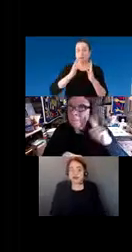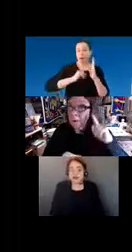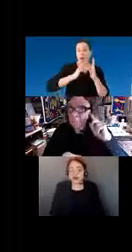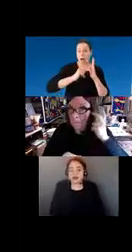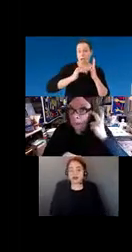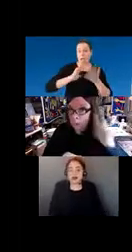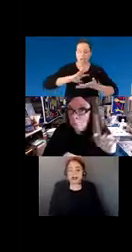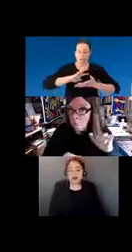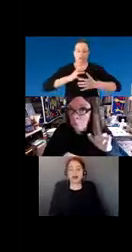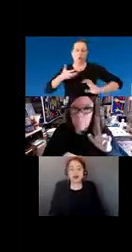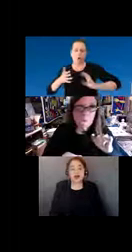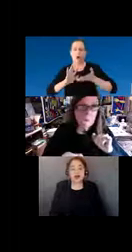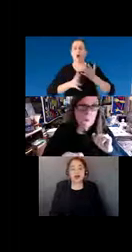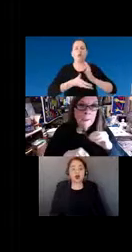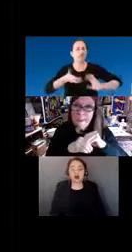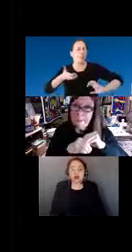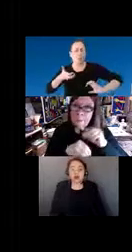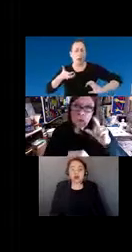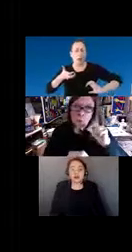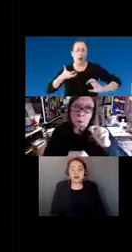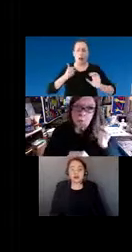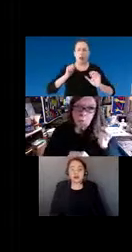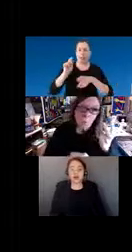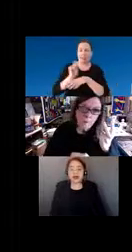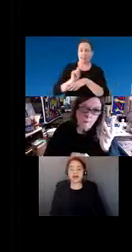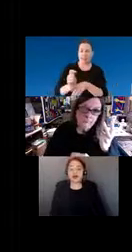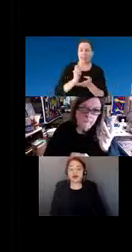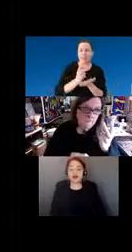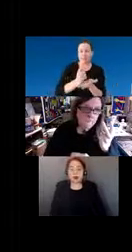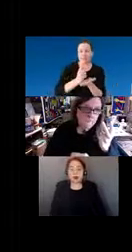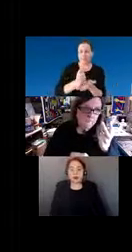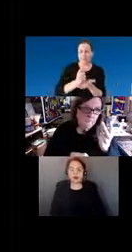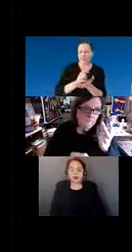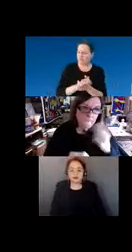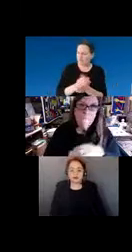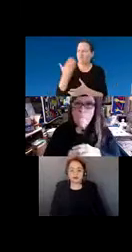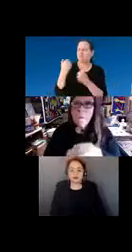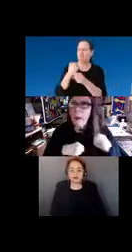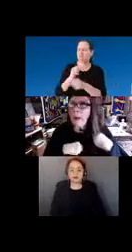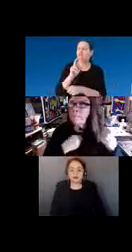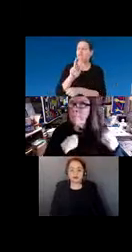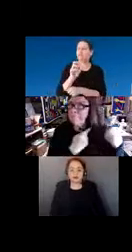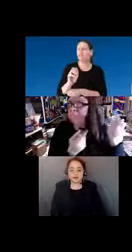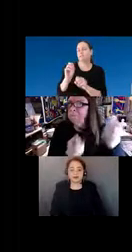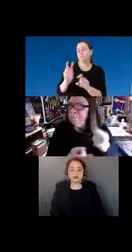services for deaf, hard of hearing, CODAs back in 2012.